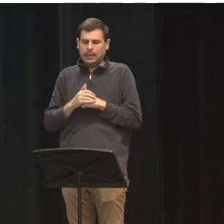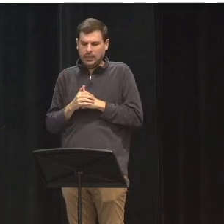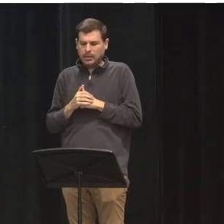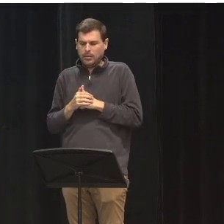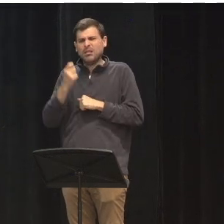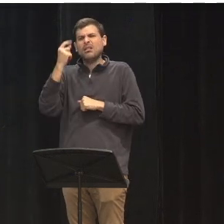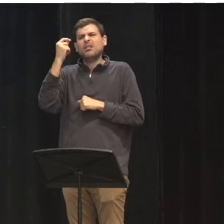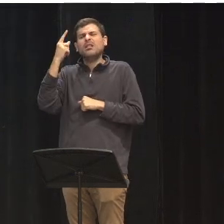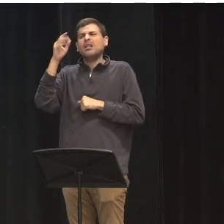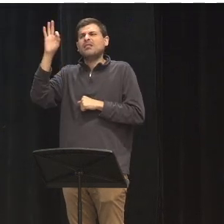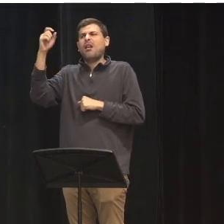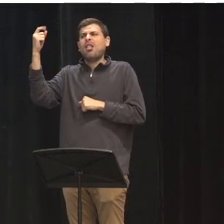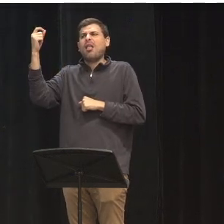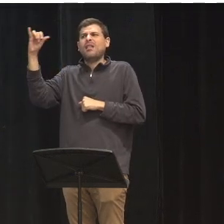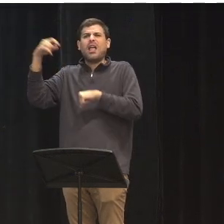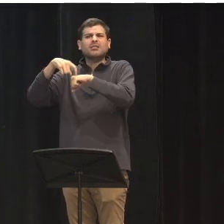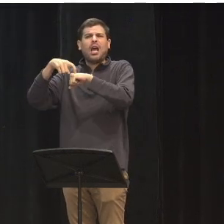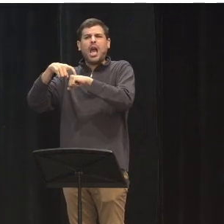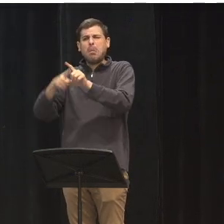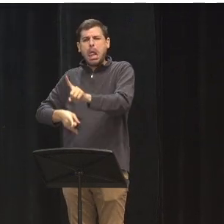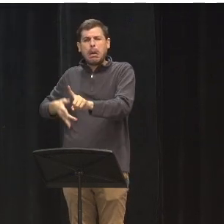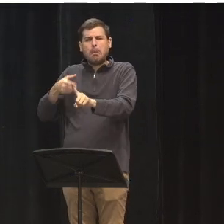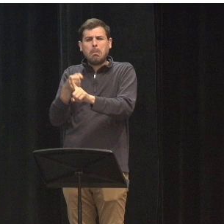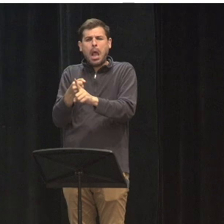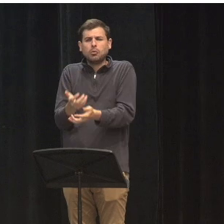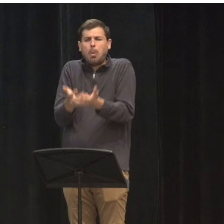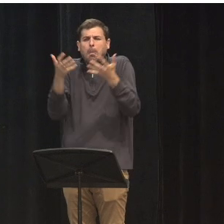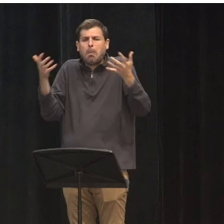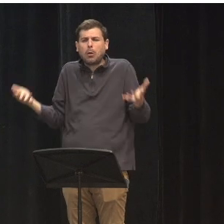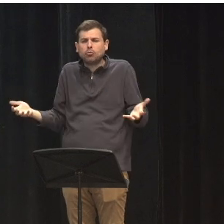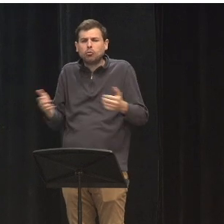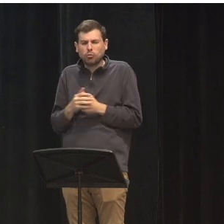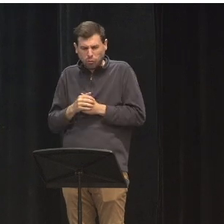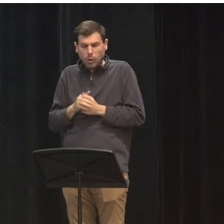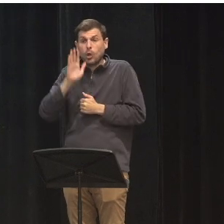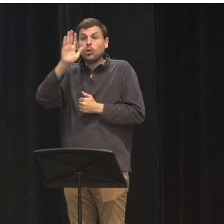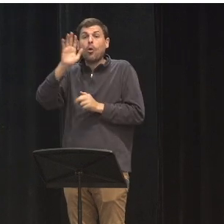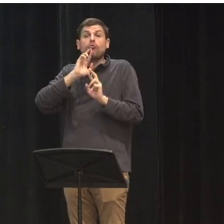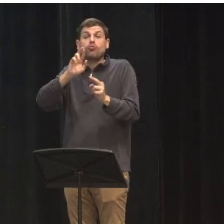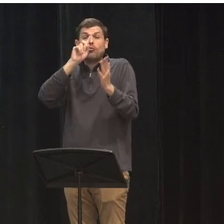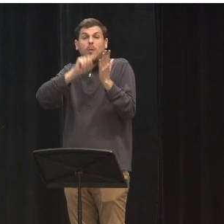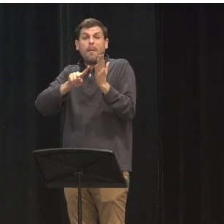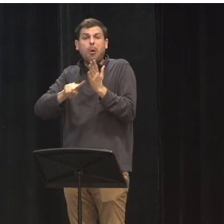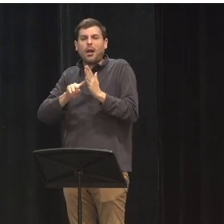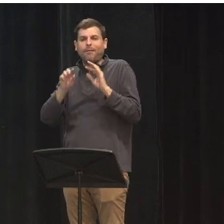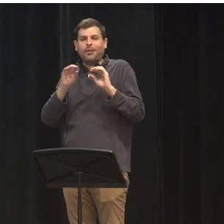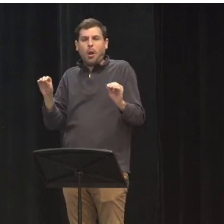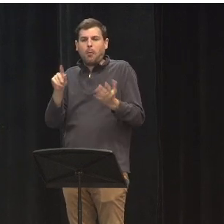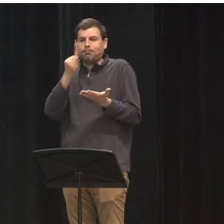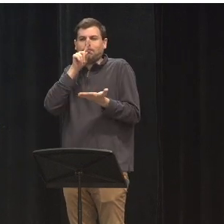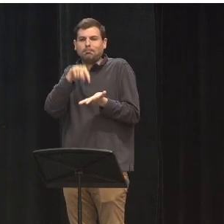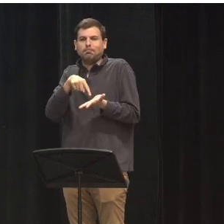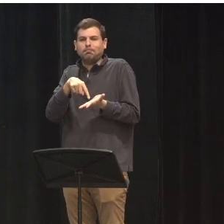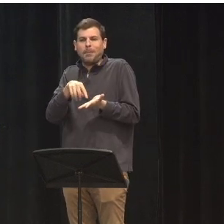that wasn't analyzed in your report here was the effect on the people who lived here.